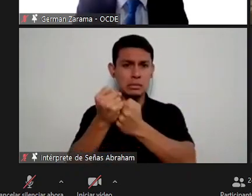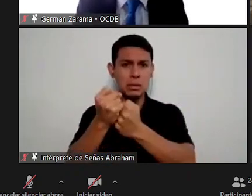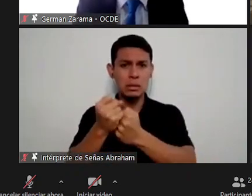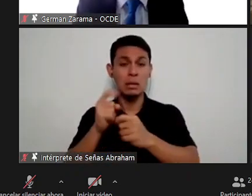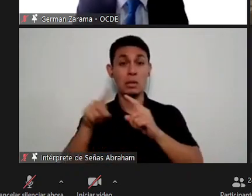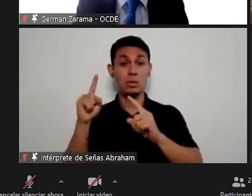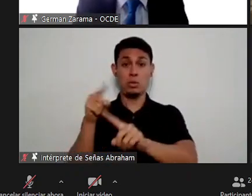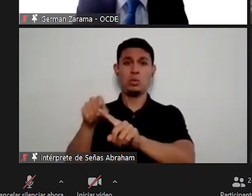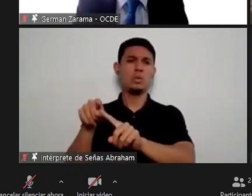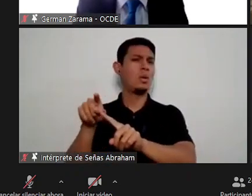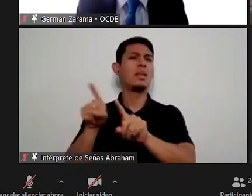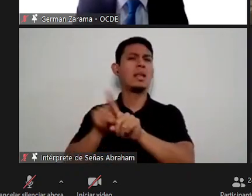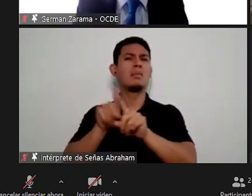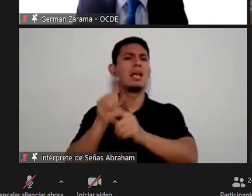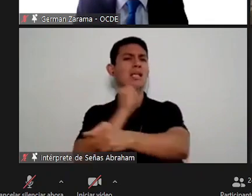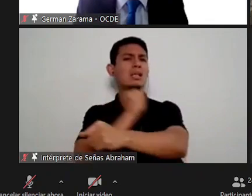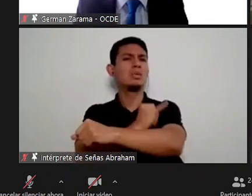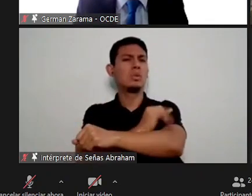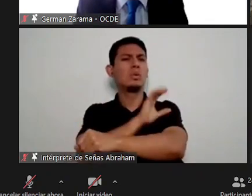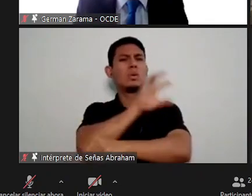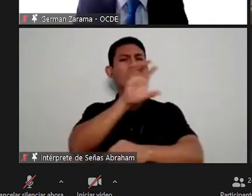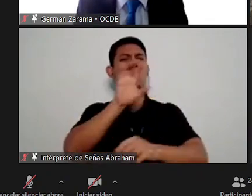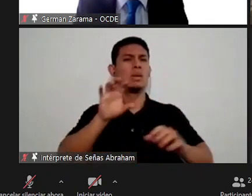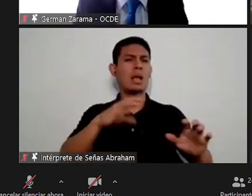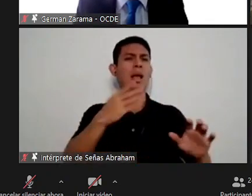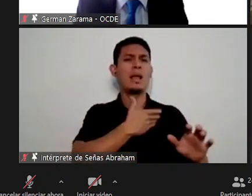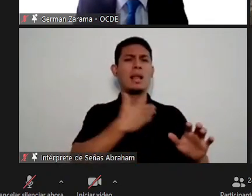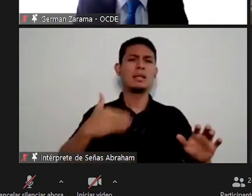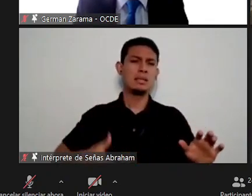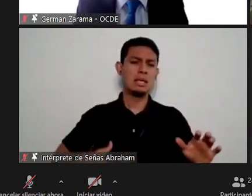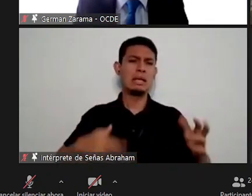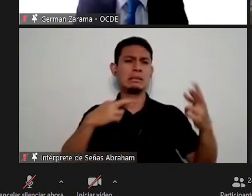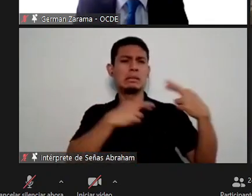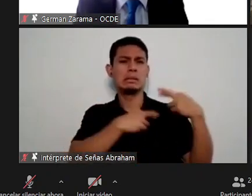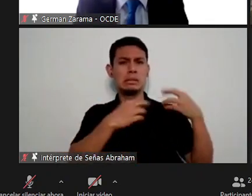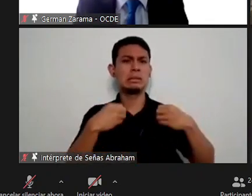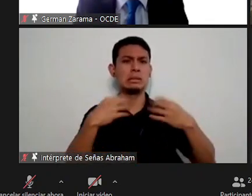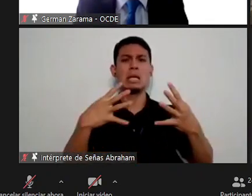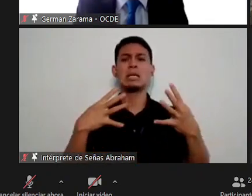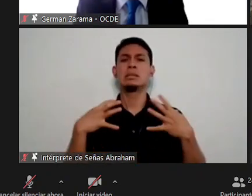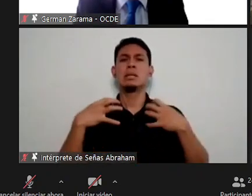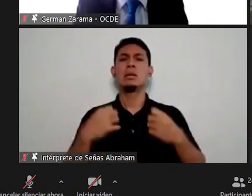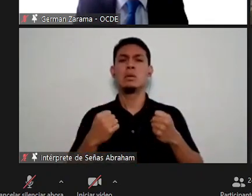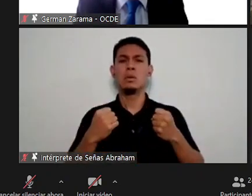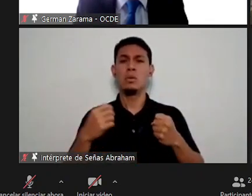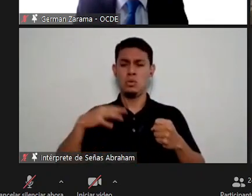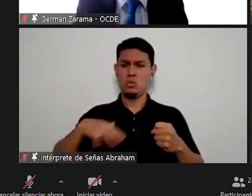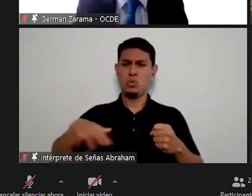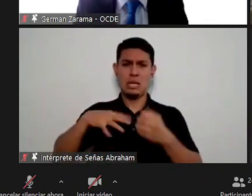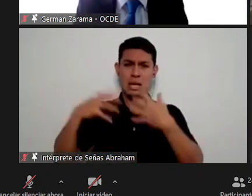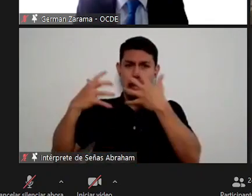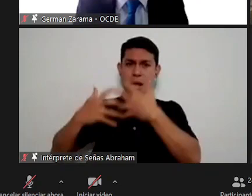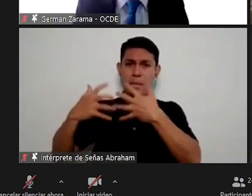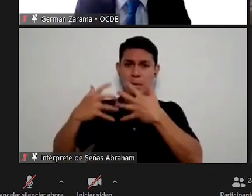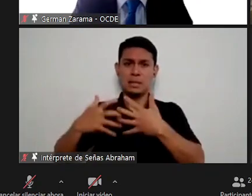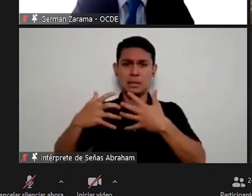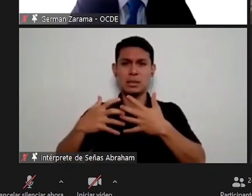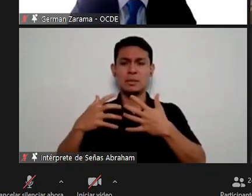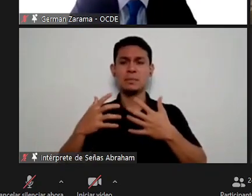that families needed a support and also the public institutions in charge of